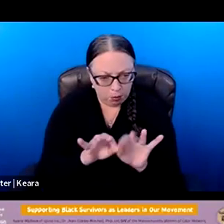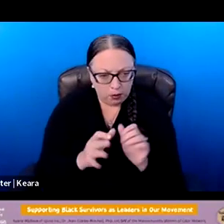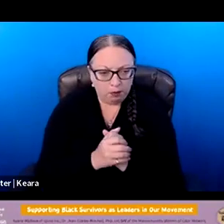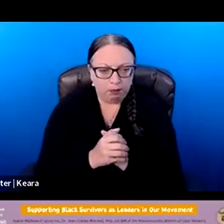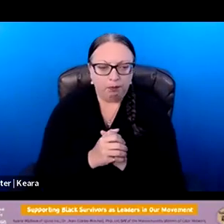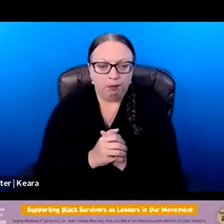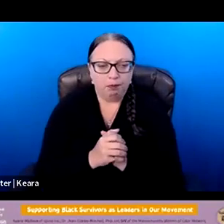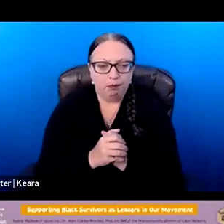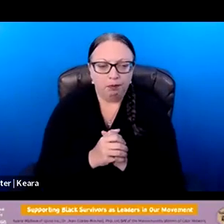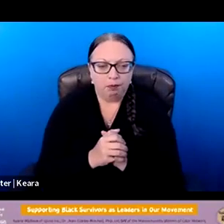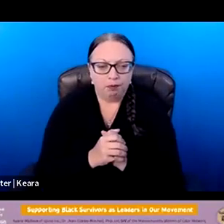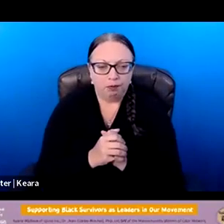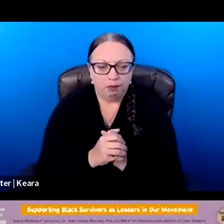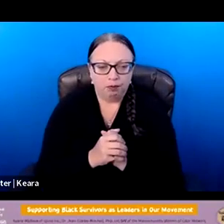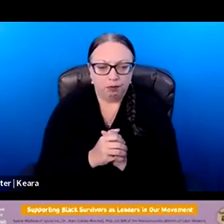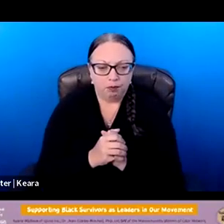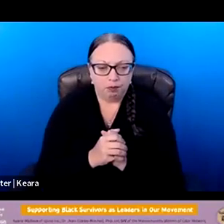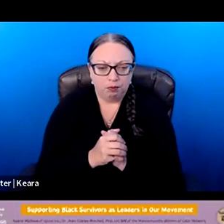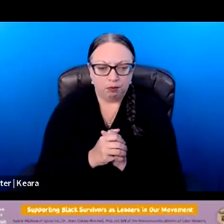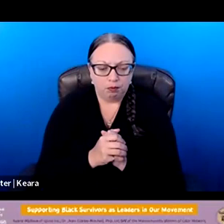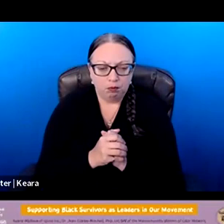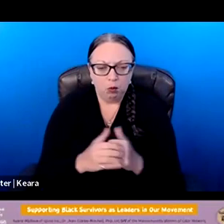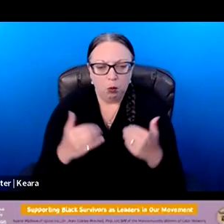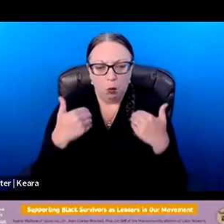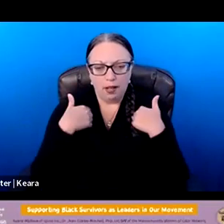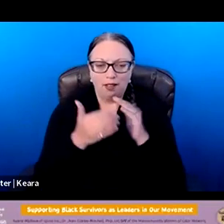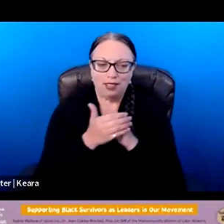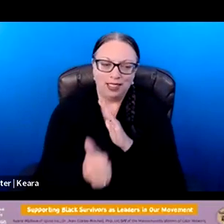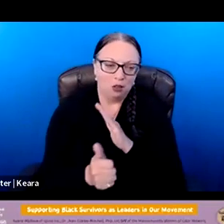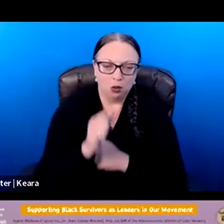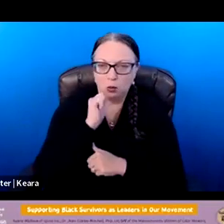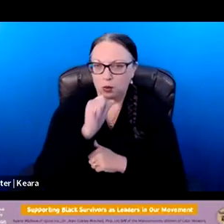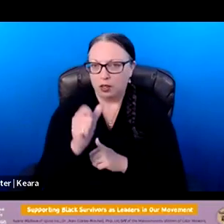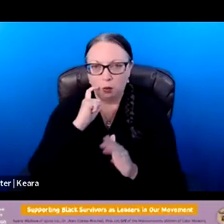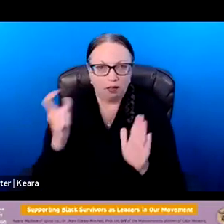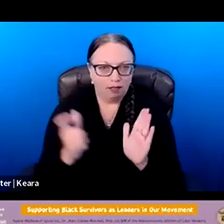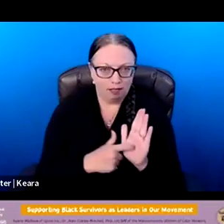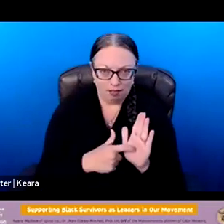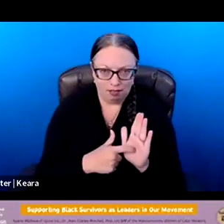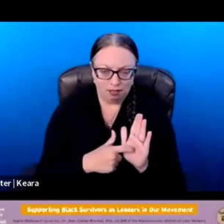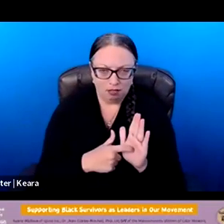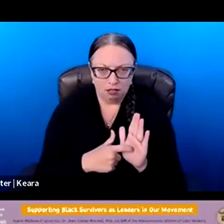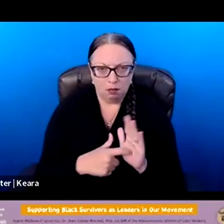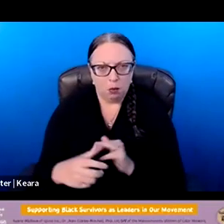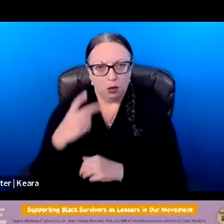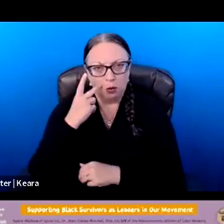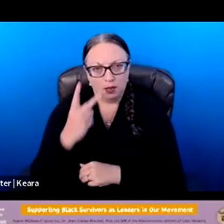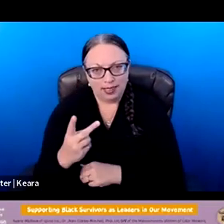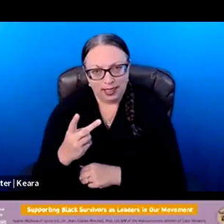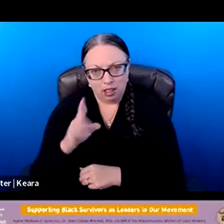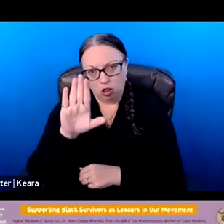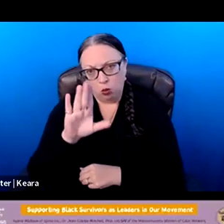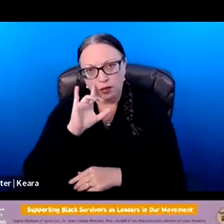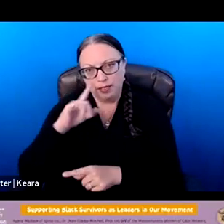many of us, again, as I said before, we have skill sets that we don't even recognize. But when you see it in your sister, or, you